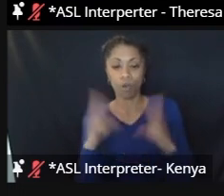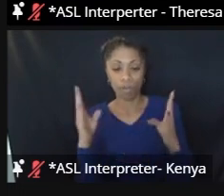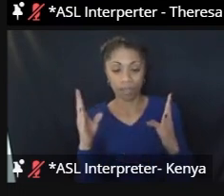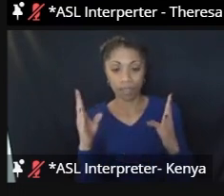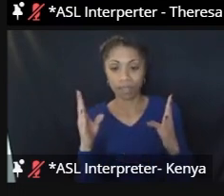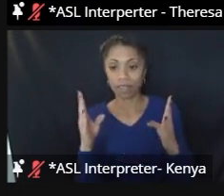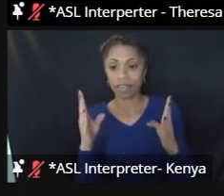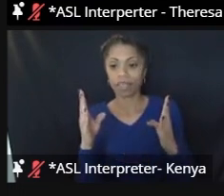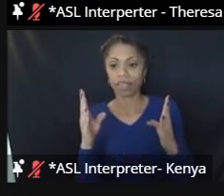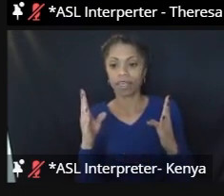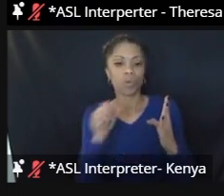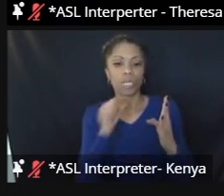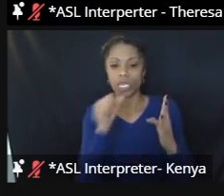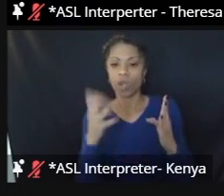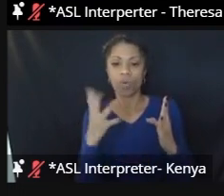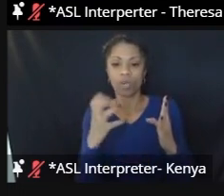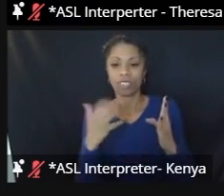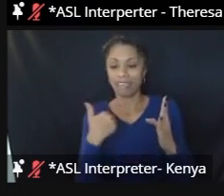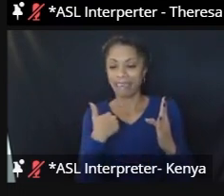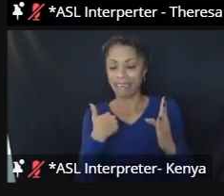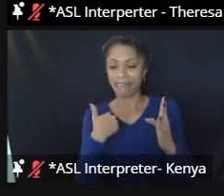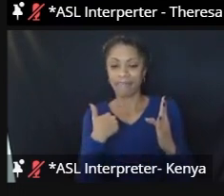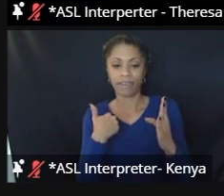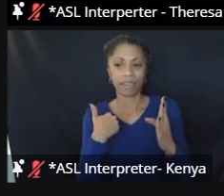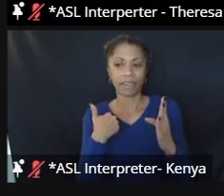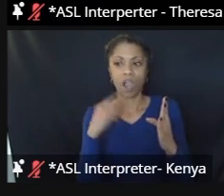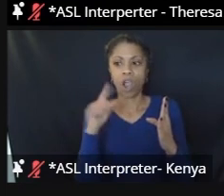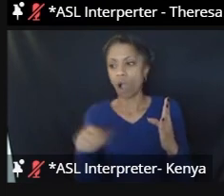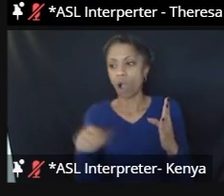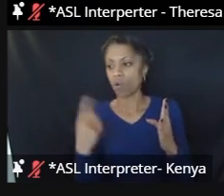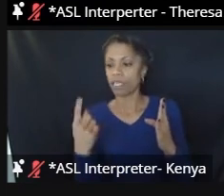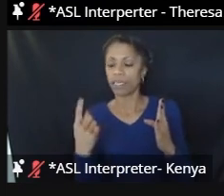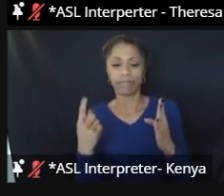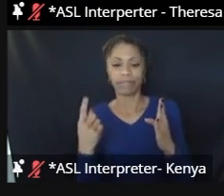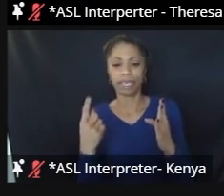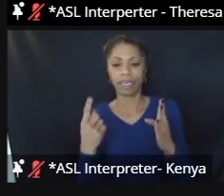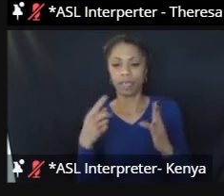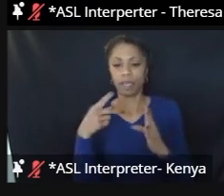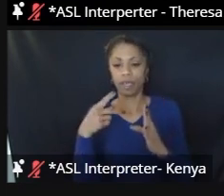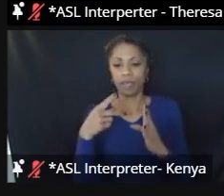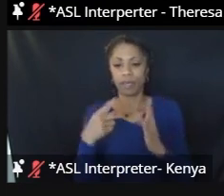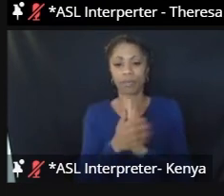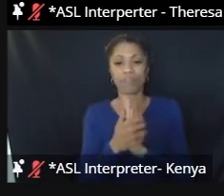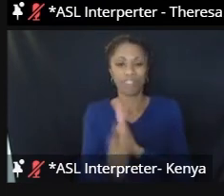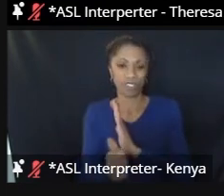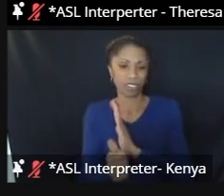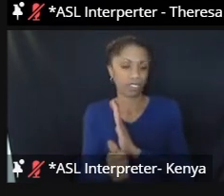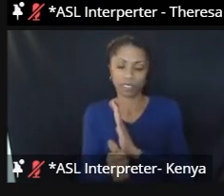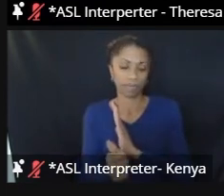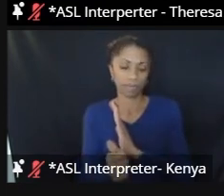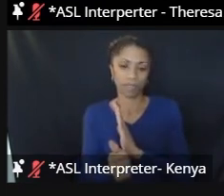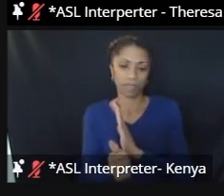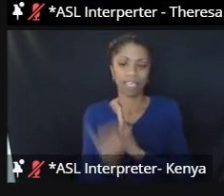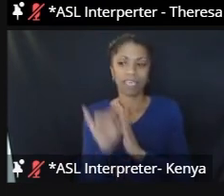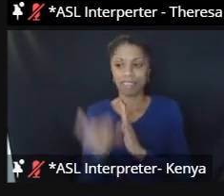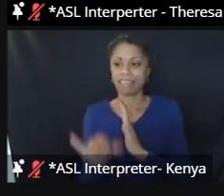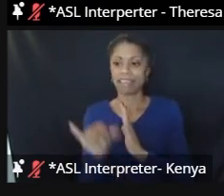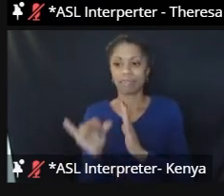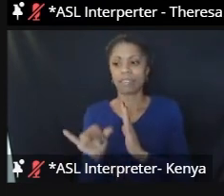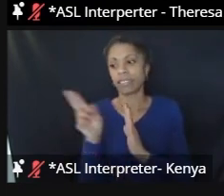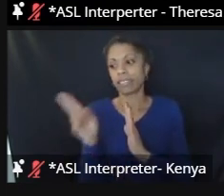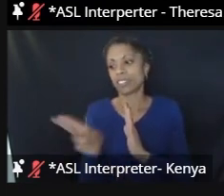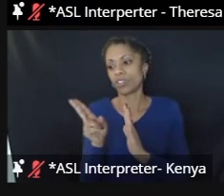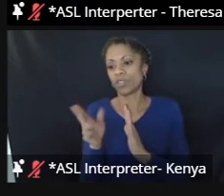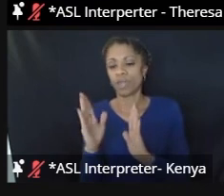just put proficiency and closing the achievement gap in here as the measures. That's been the historical way to